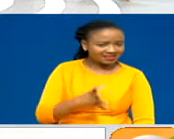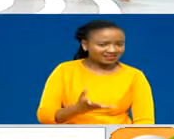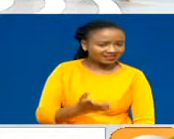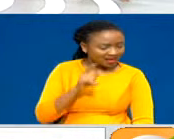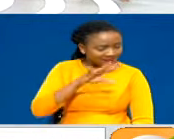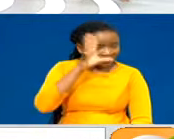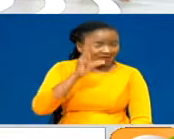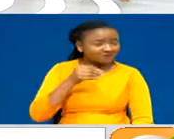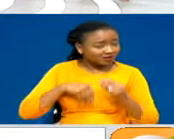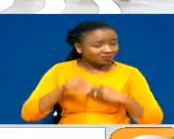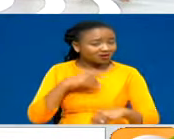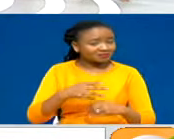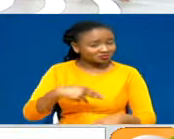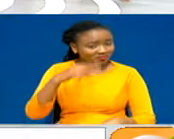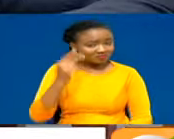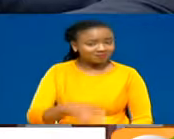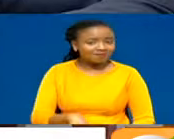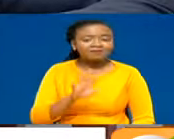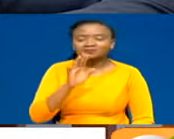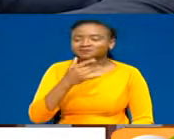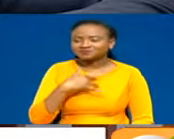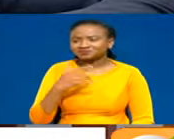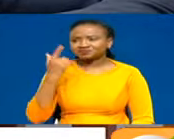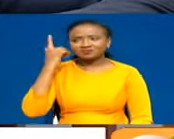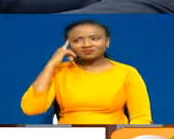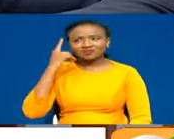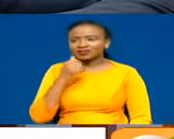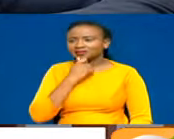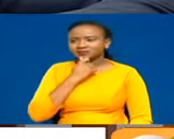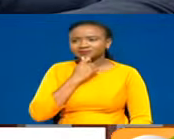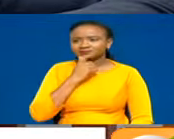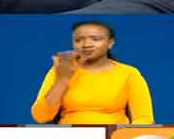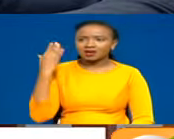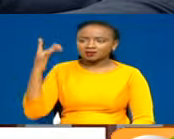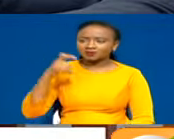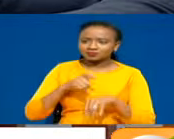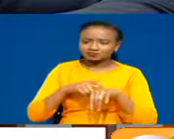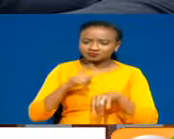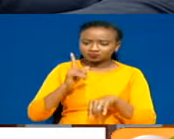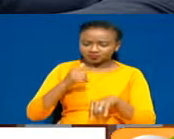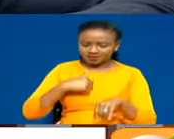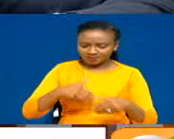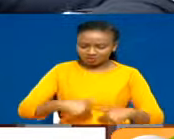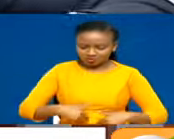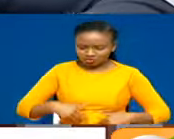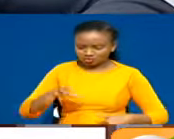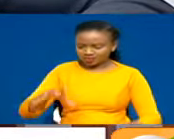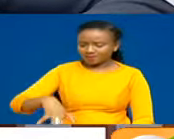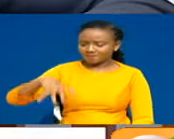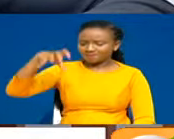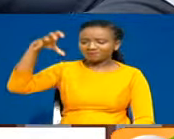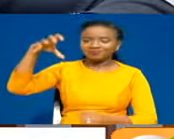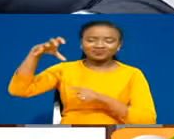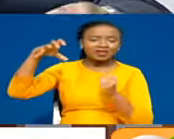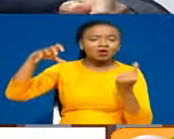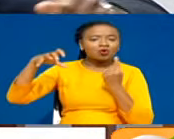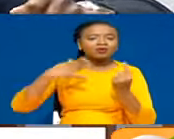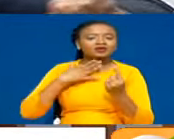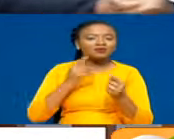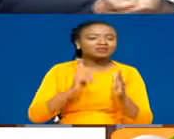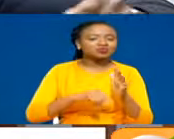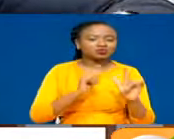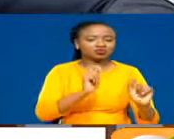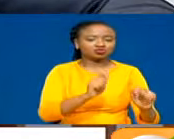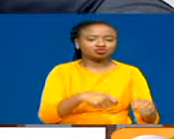think so, you know, because I think when I look at myself as a youth, when I was growing up, you just wanted shoes. You